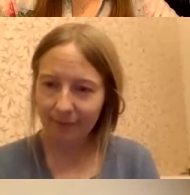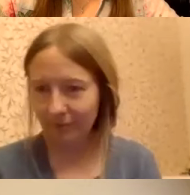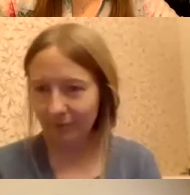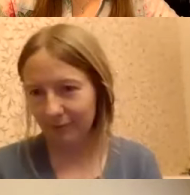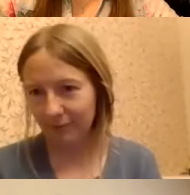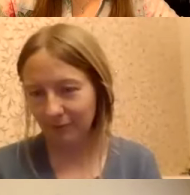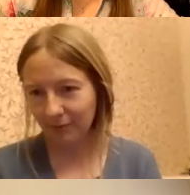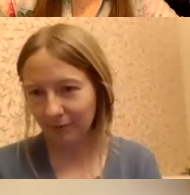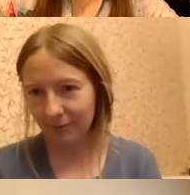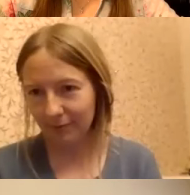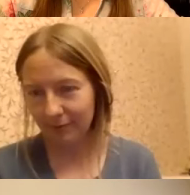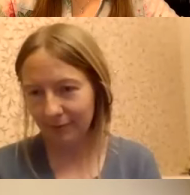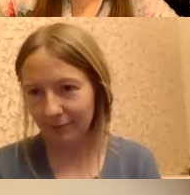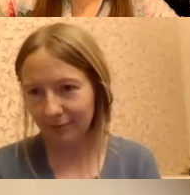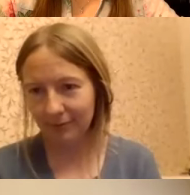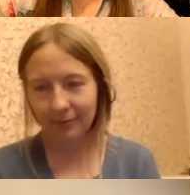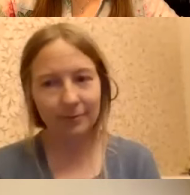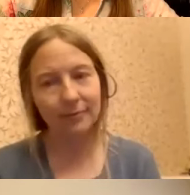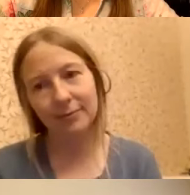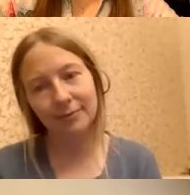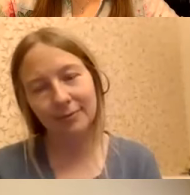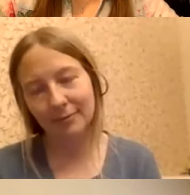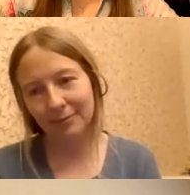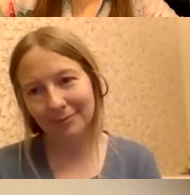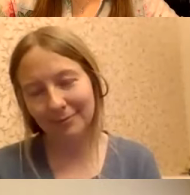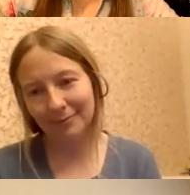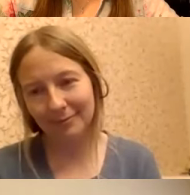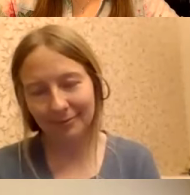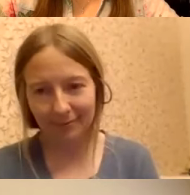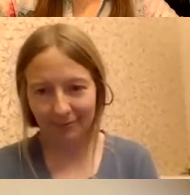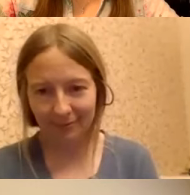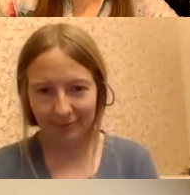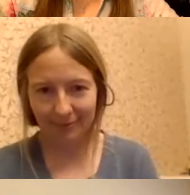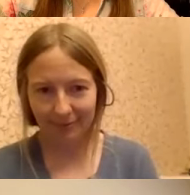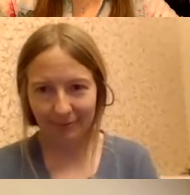Basically, after the injury, either the optic nerve